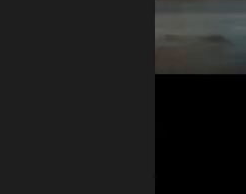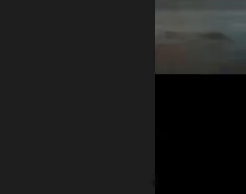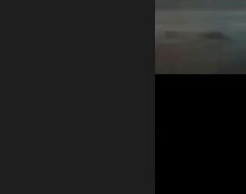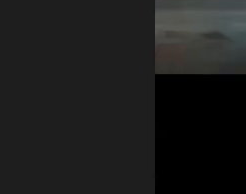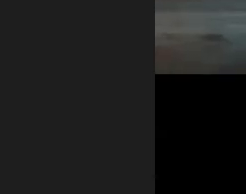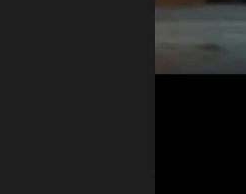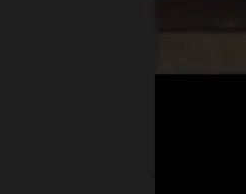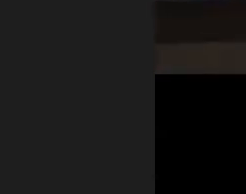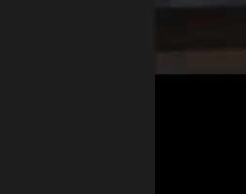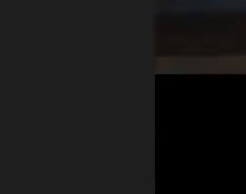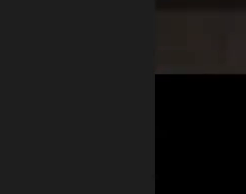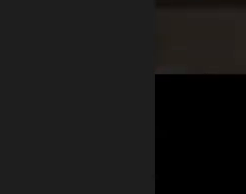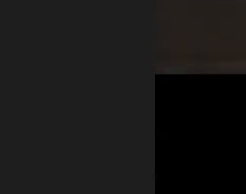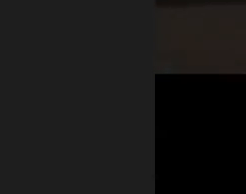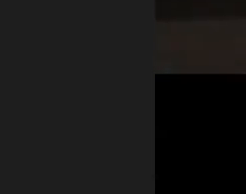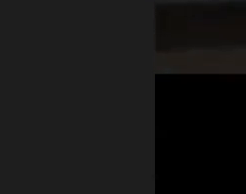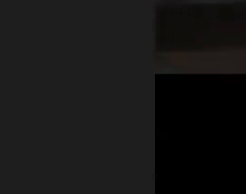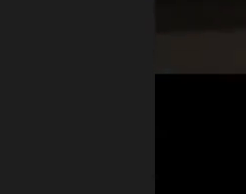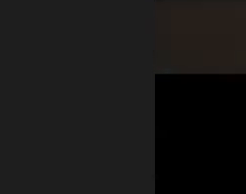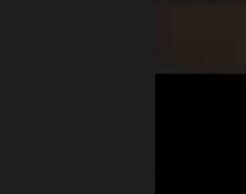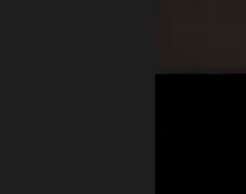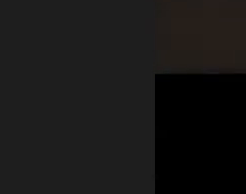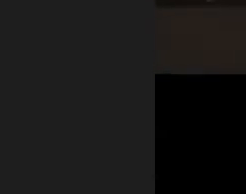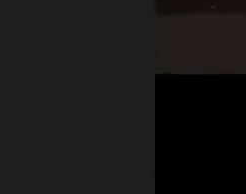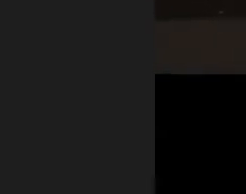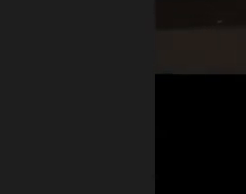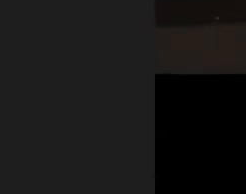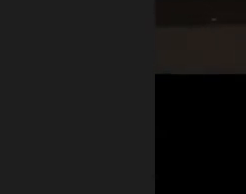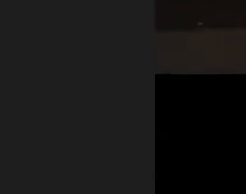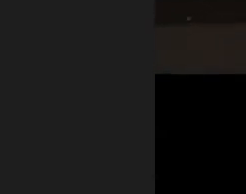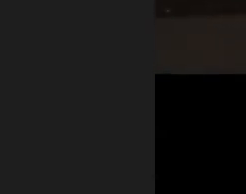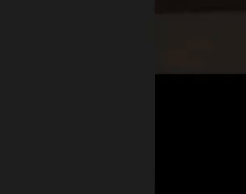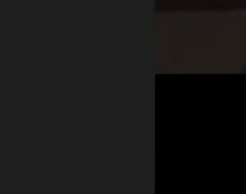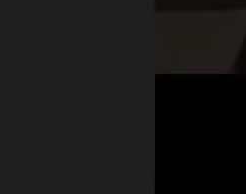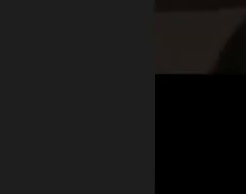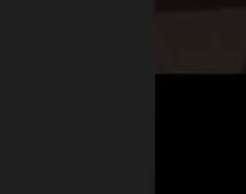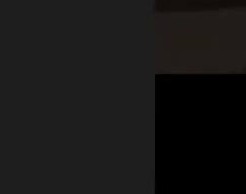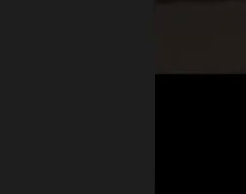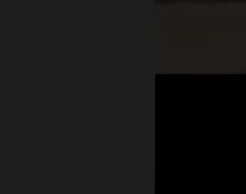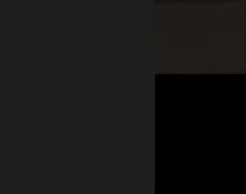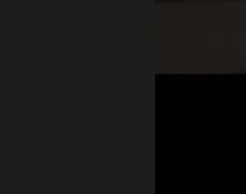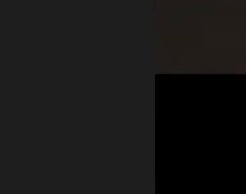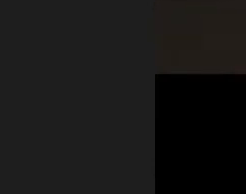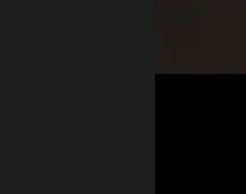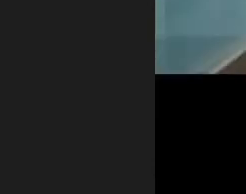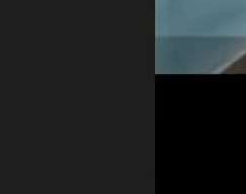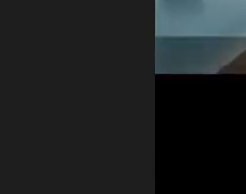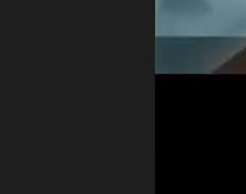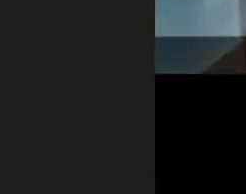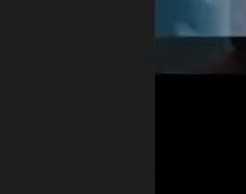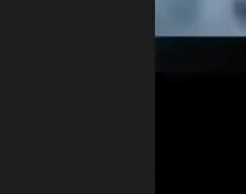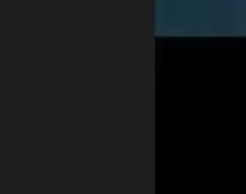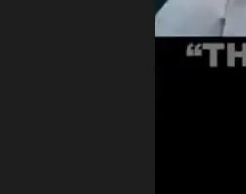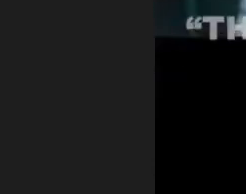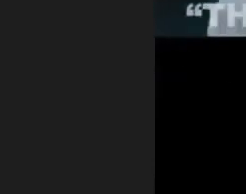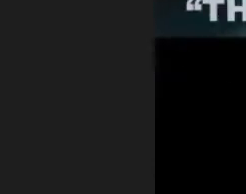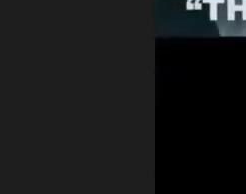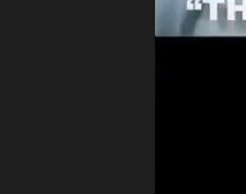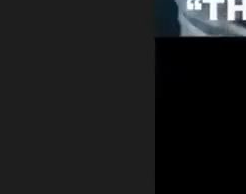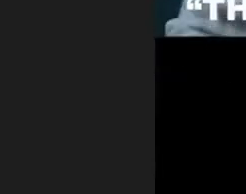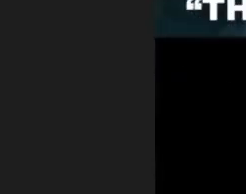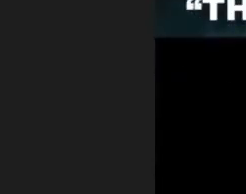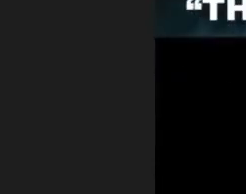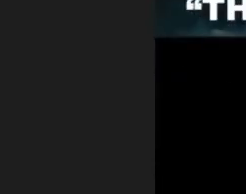you have and what you can work with, and most importantly, an idea, or like something that has like a beating heart in it and something you really want to tell the world.